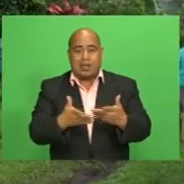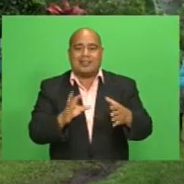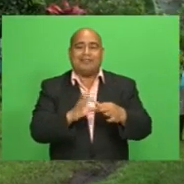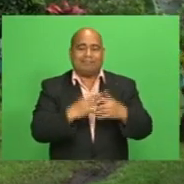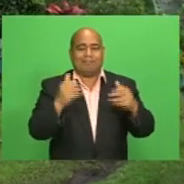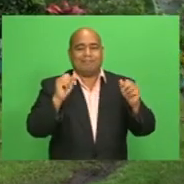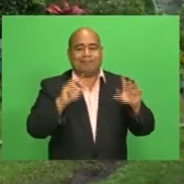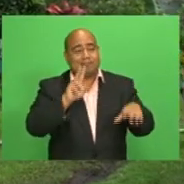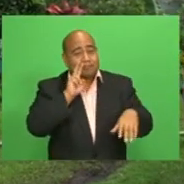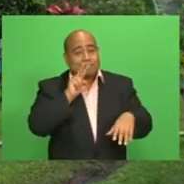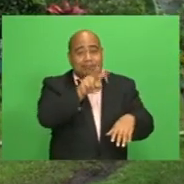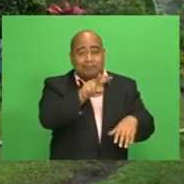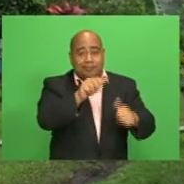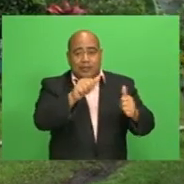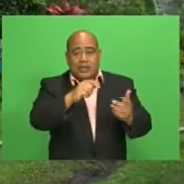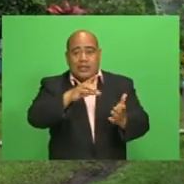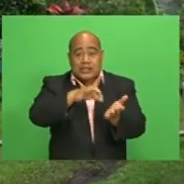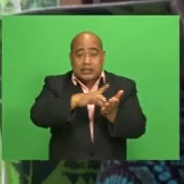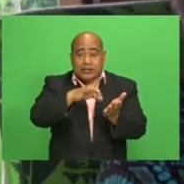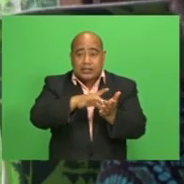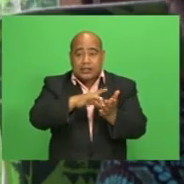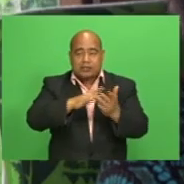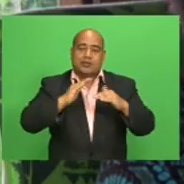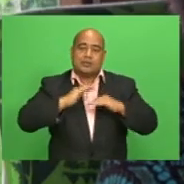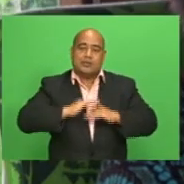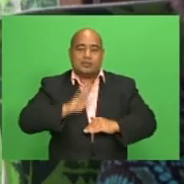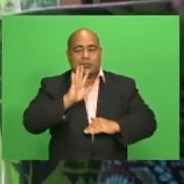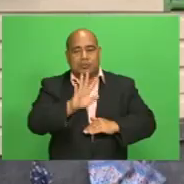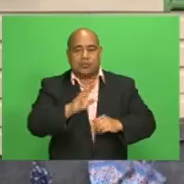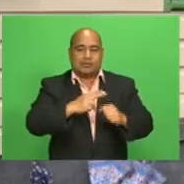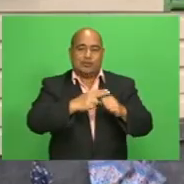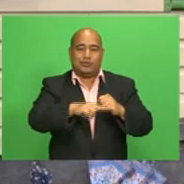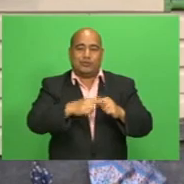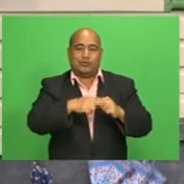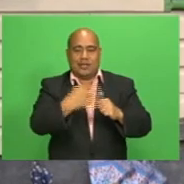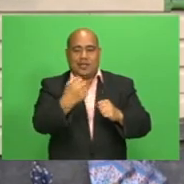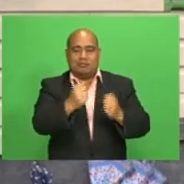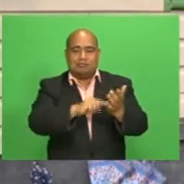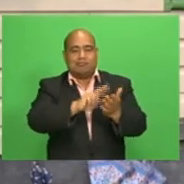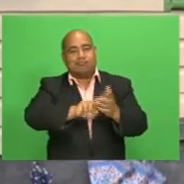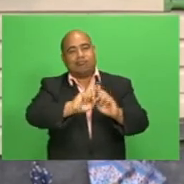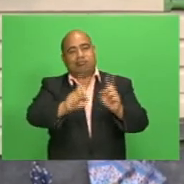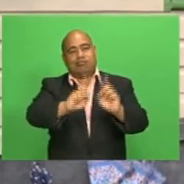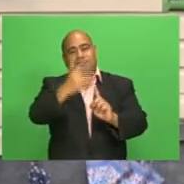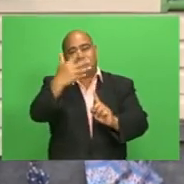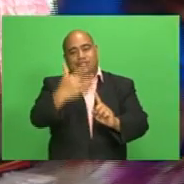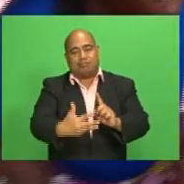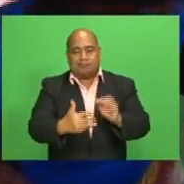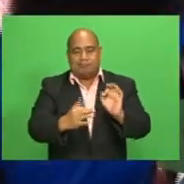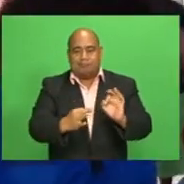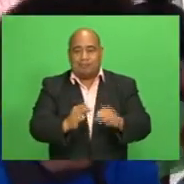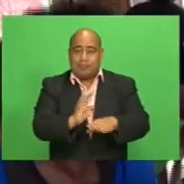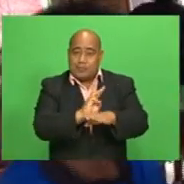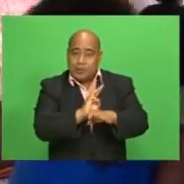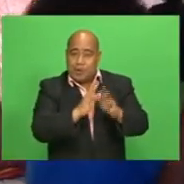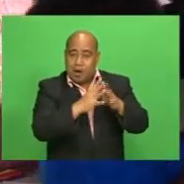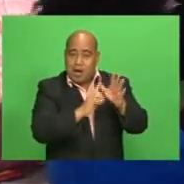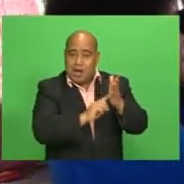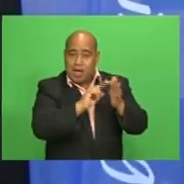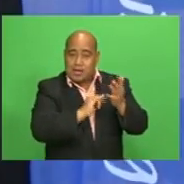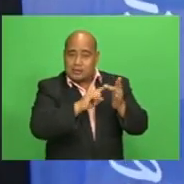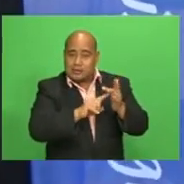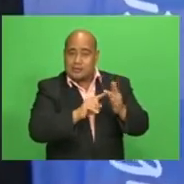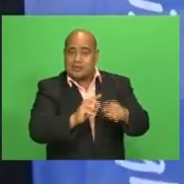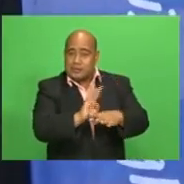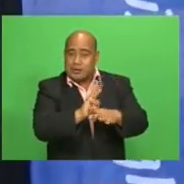DVD, but now it's a relief as we'll get to watch news and other programs. The Walesi channels has also brought a sense of belonging to these